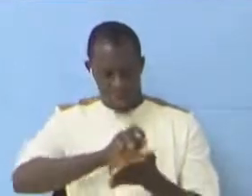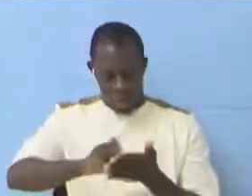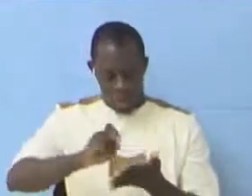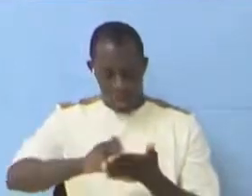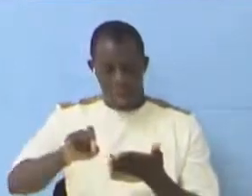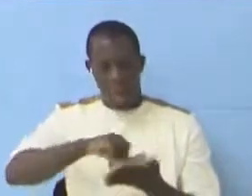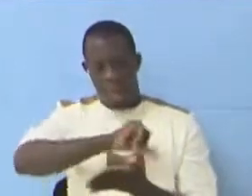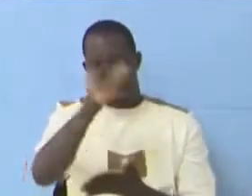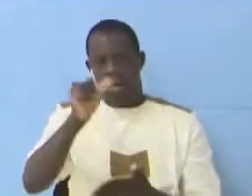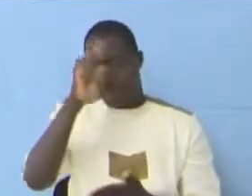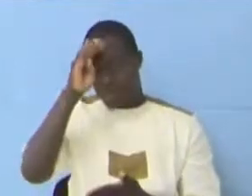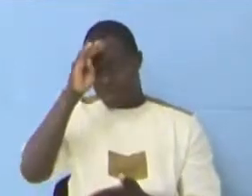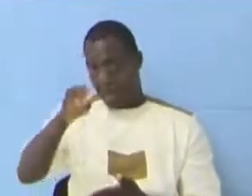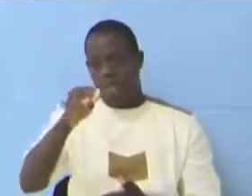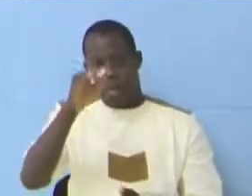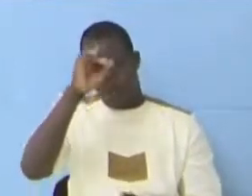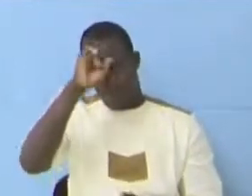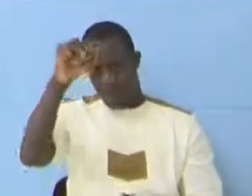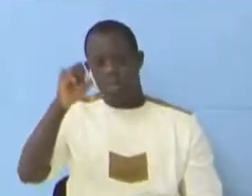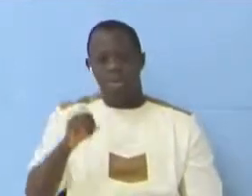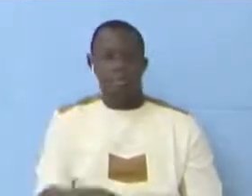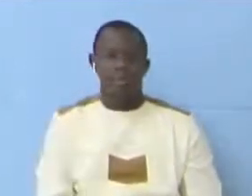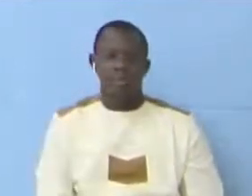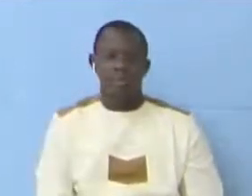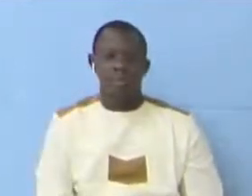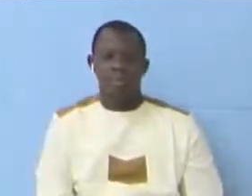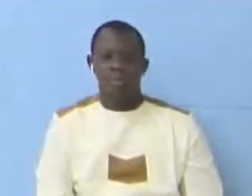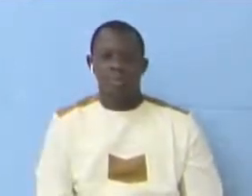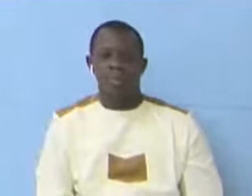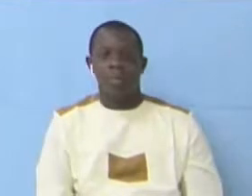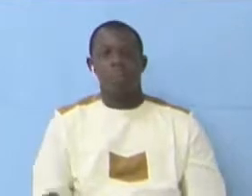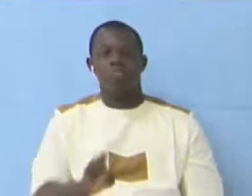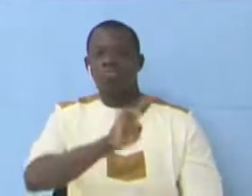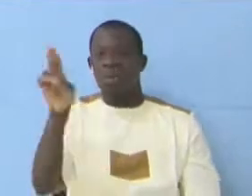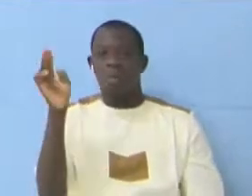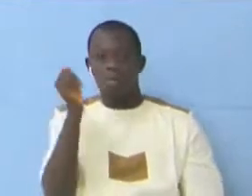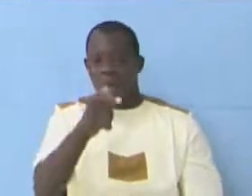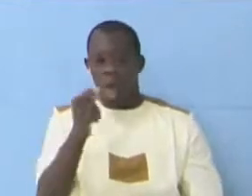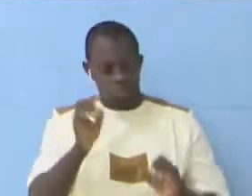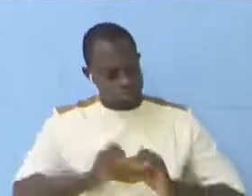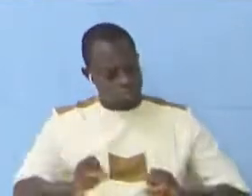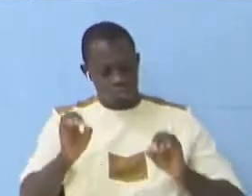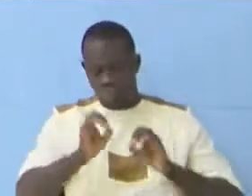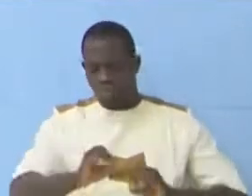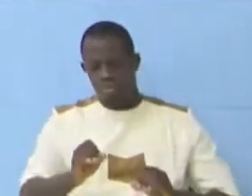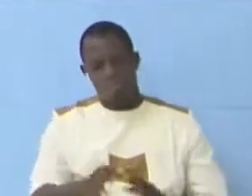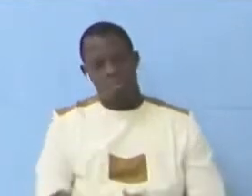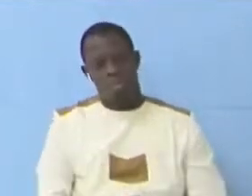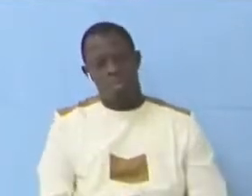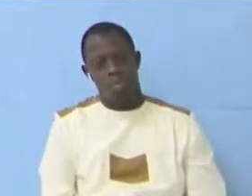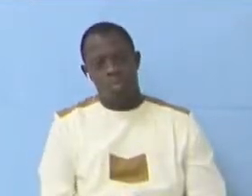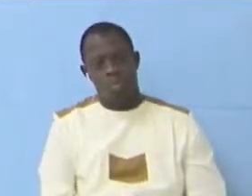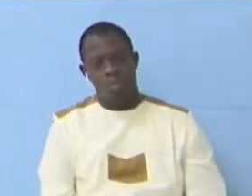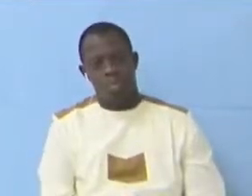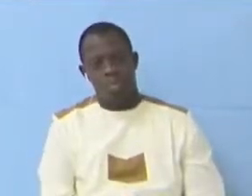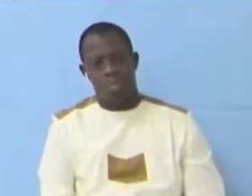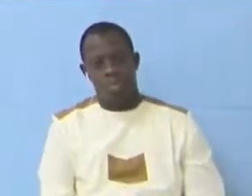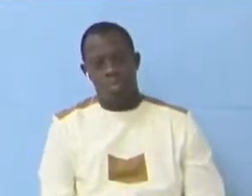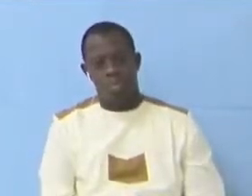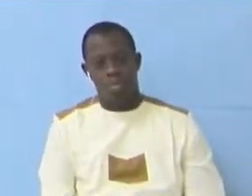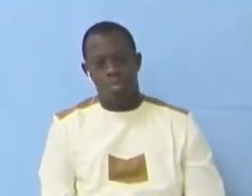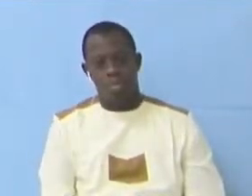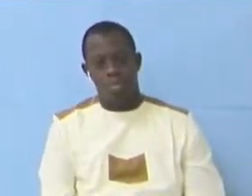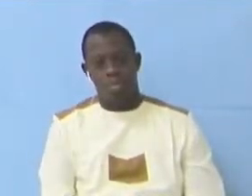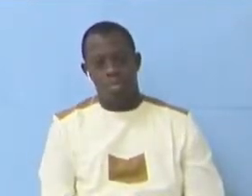jàpp fay nañ la ci benn ndàmpaay. So no compensation. amul benn ndàmpaañ bu ñu jox.